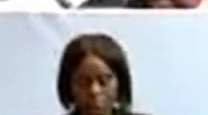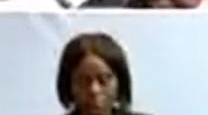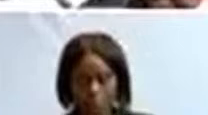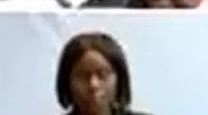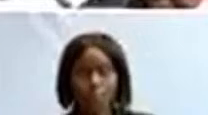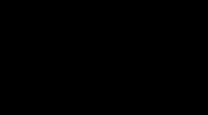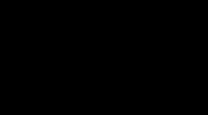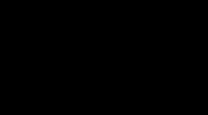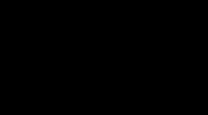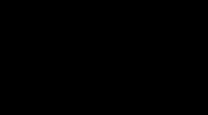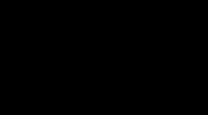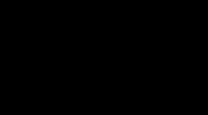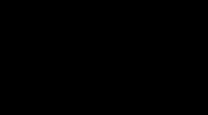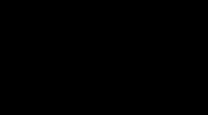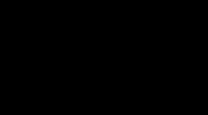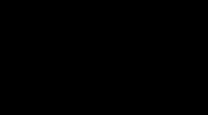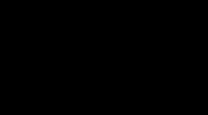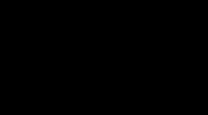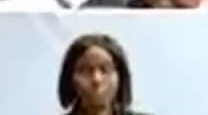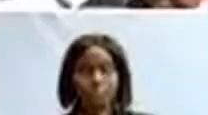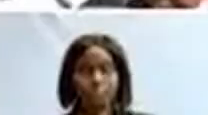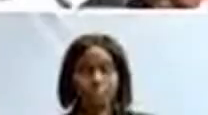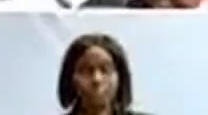Sorry, CS, for that.